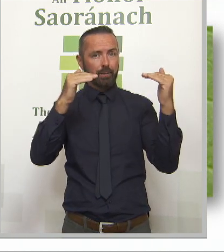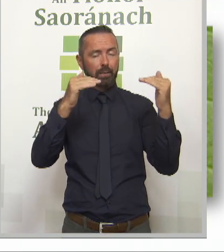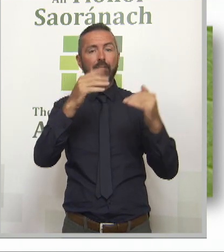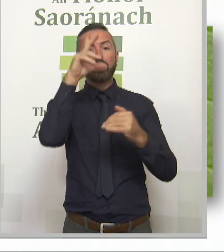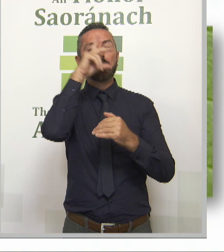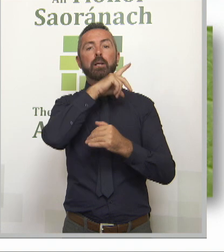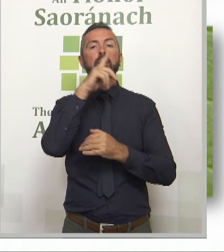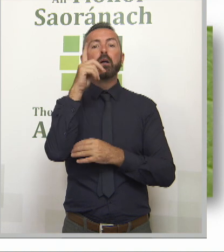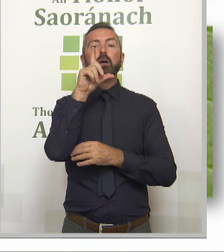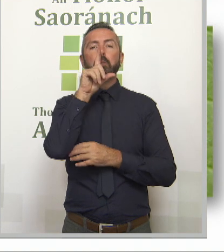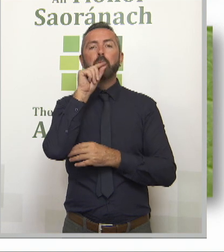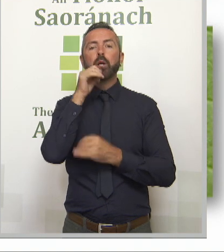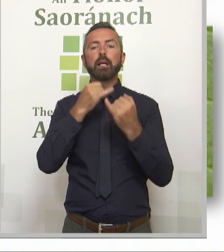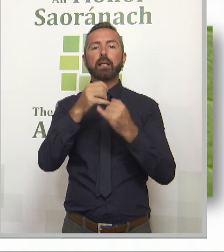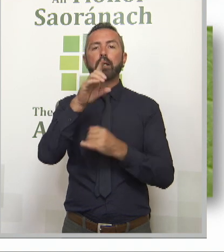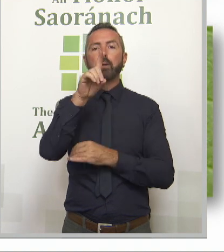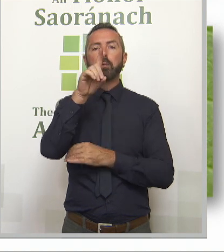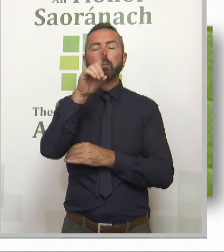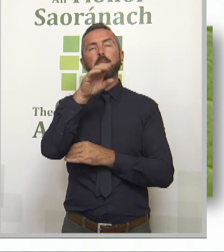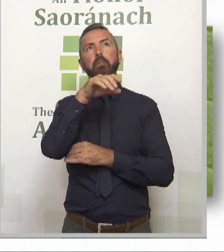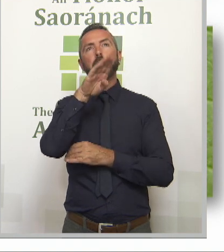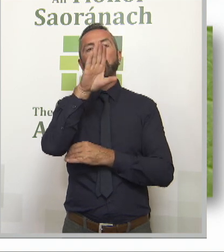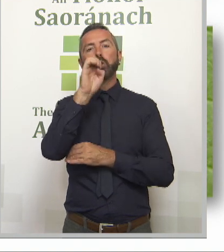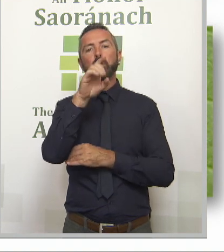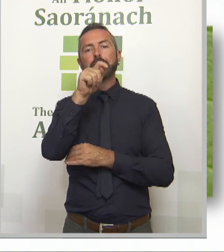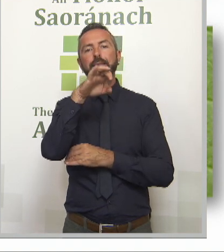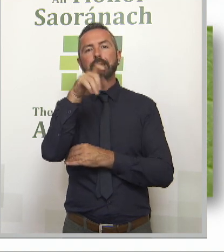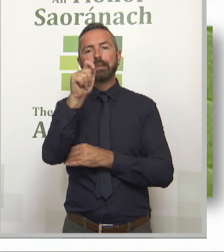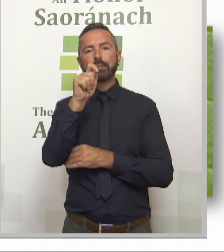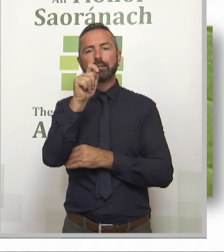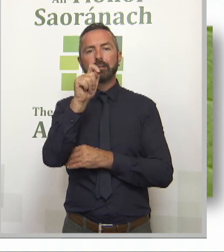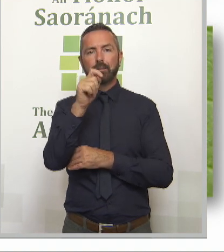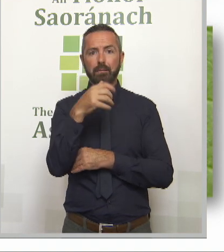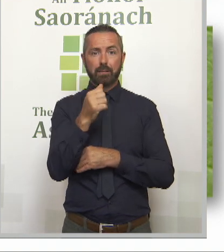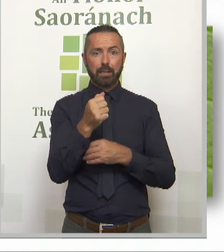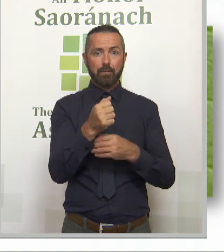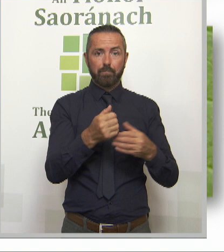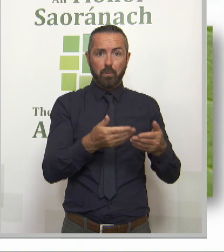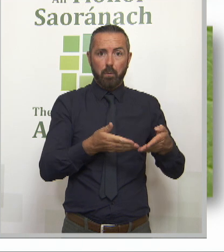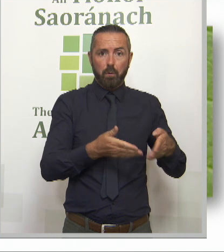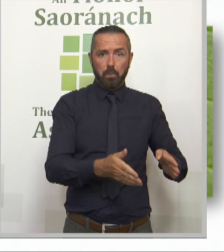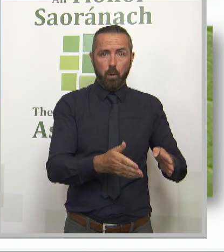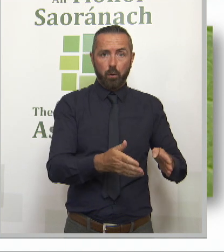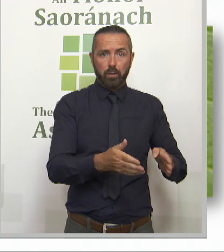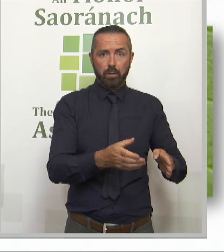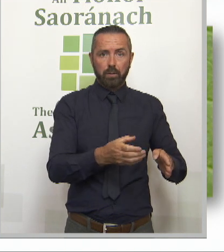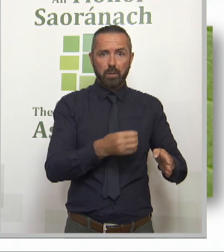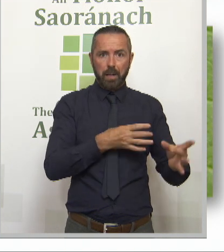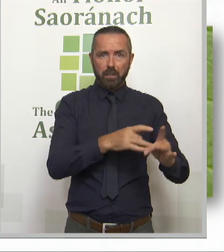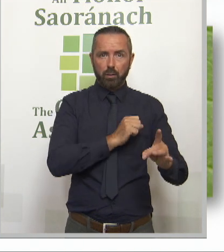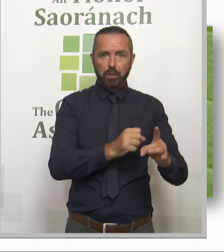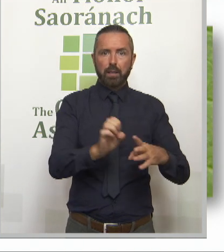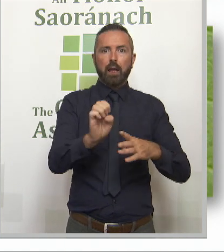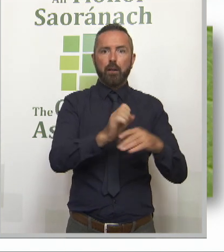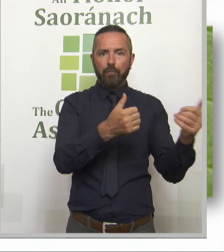birds like blue tits, time their breeding to make sure that there's the maximum. They've evolved to time their breeding to make sure there's the